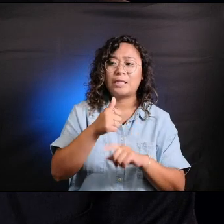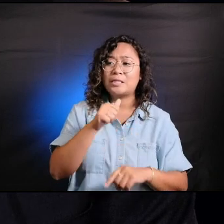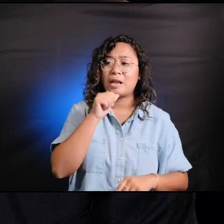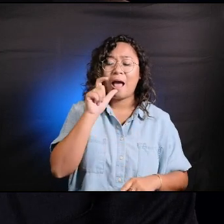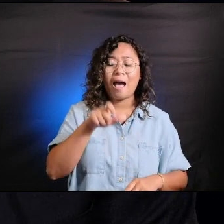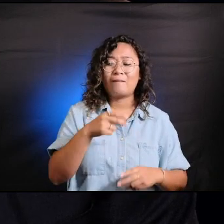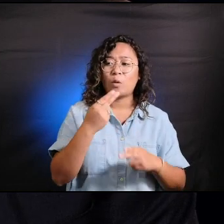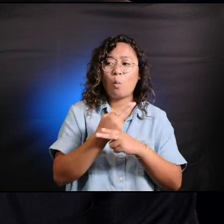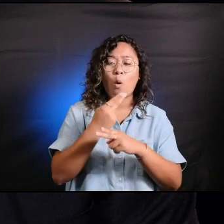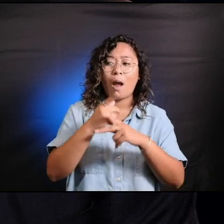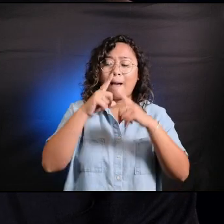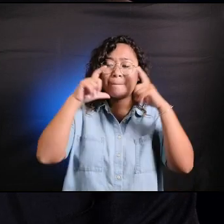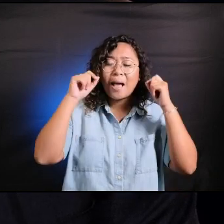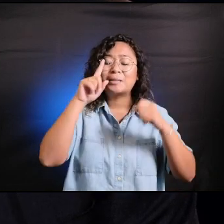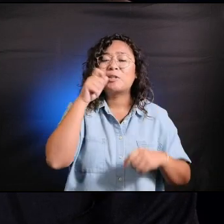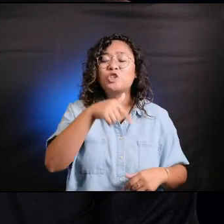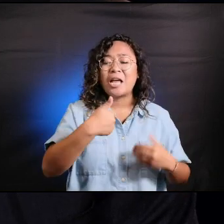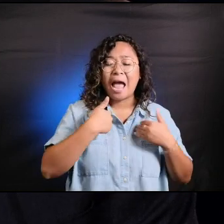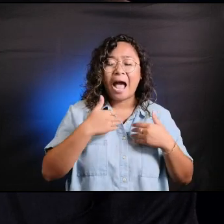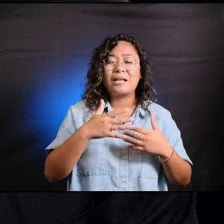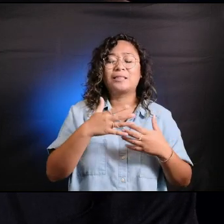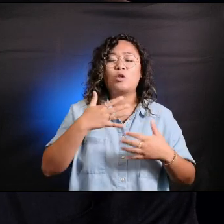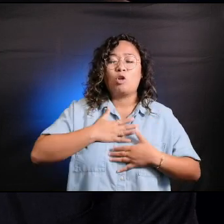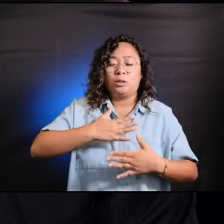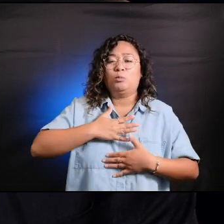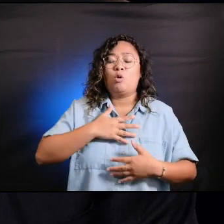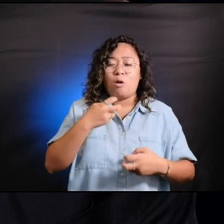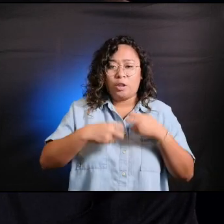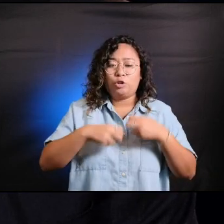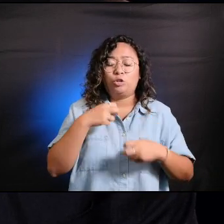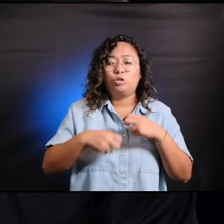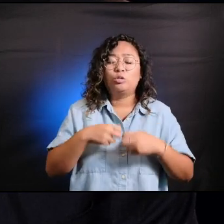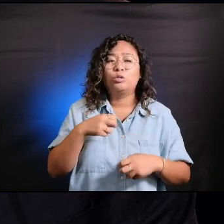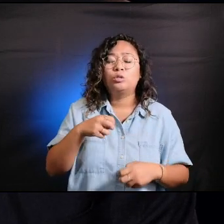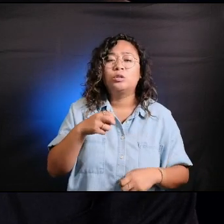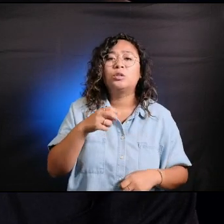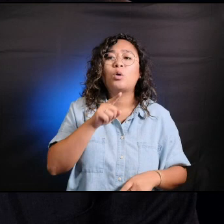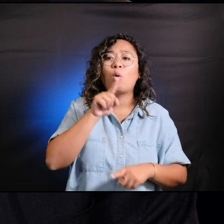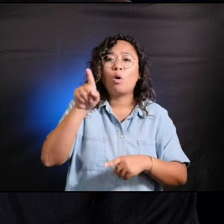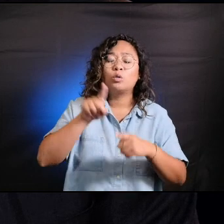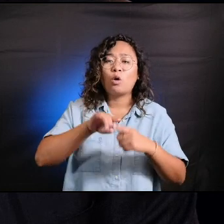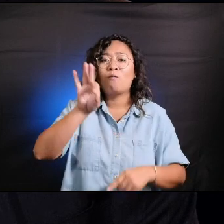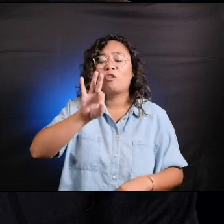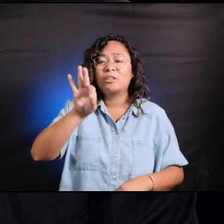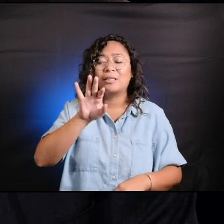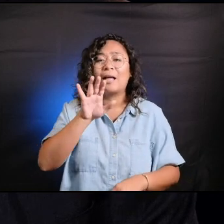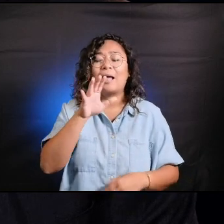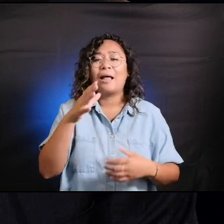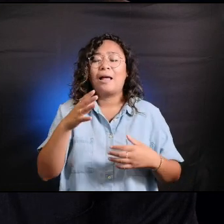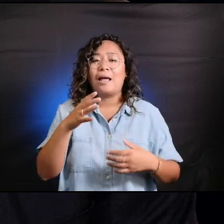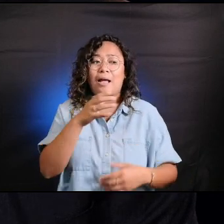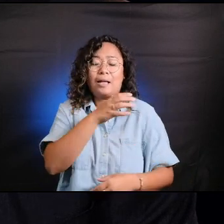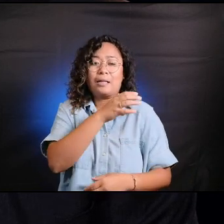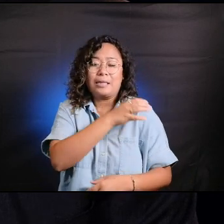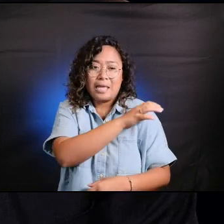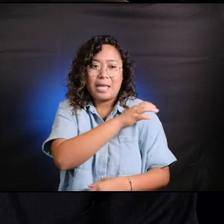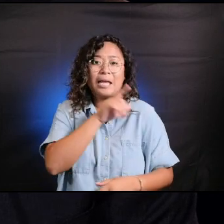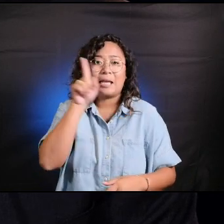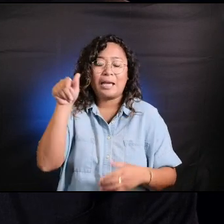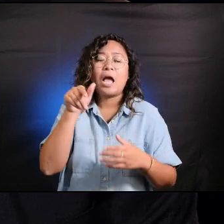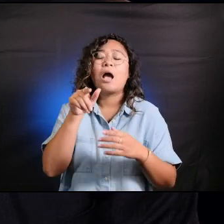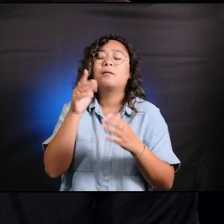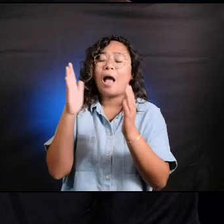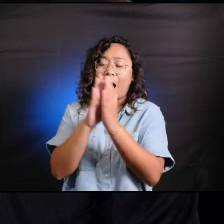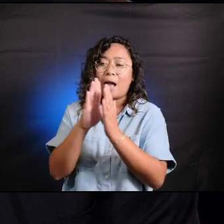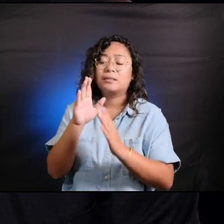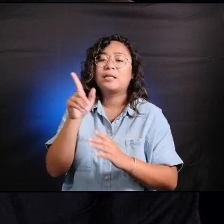she said she's been trying to go to Fredericksburg Healthcare to get a recommendation letter, so that